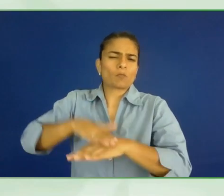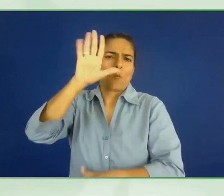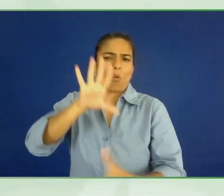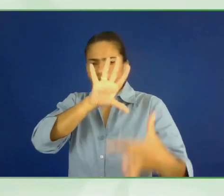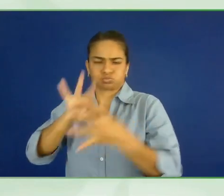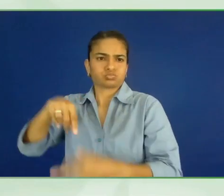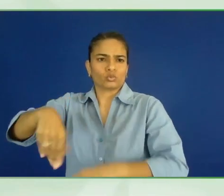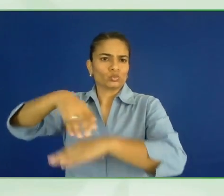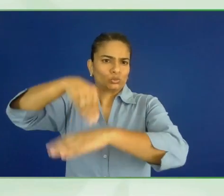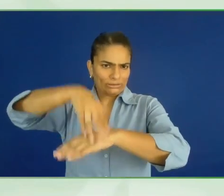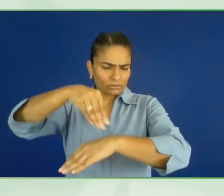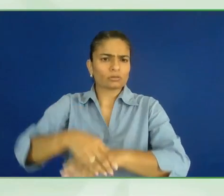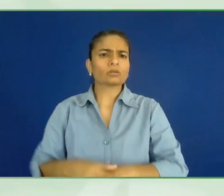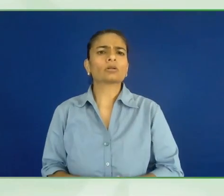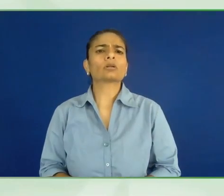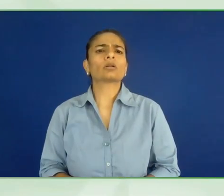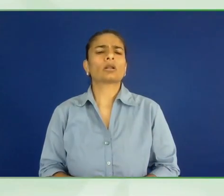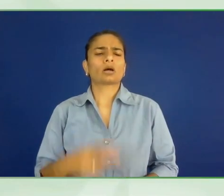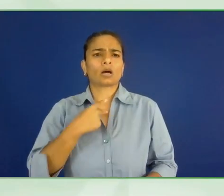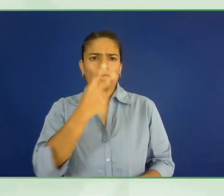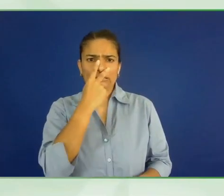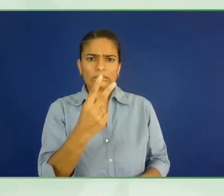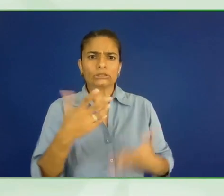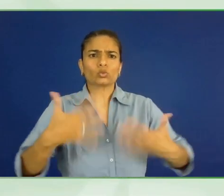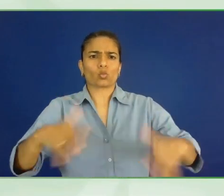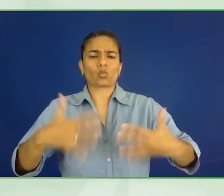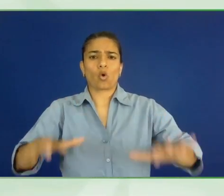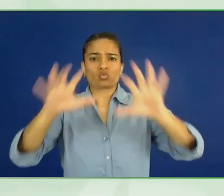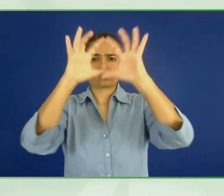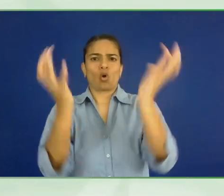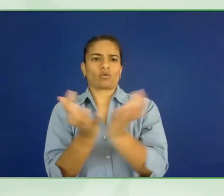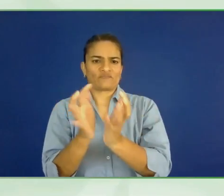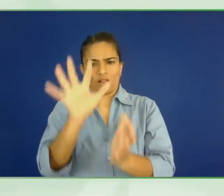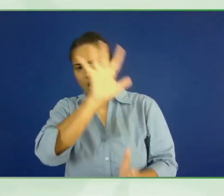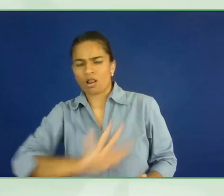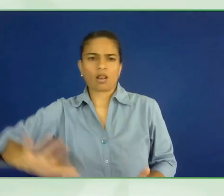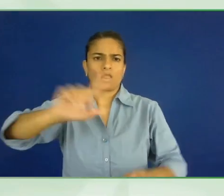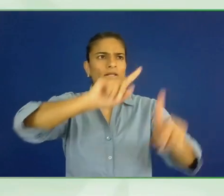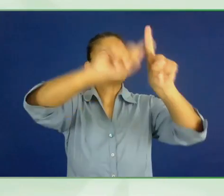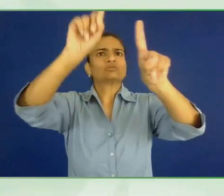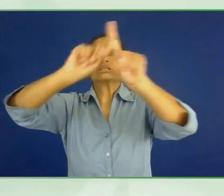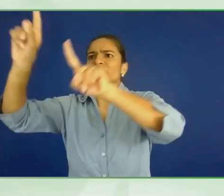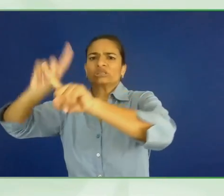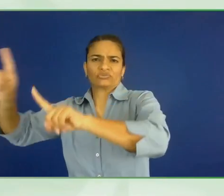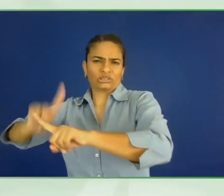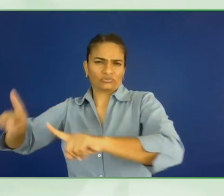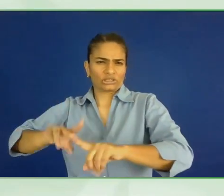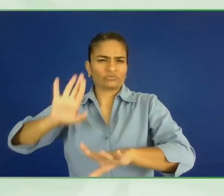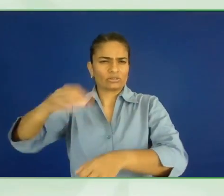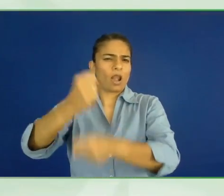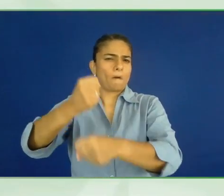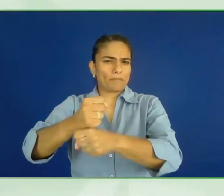geographical differences in the labor market. So for many individuals, it could be more